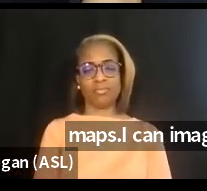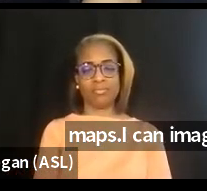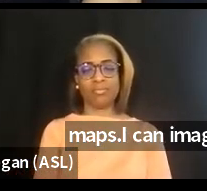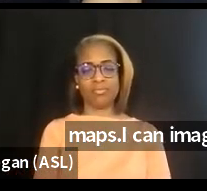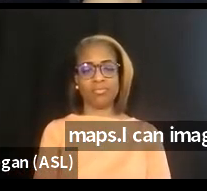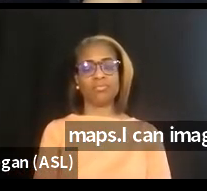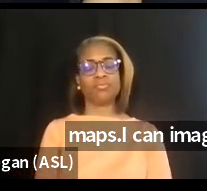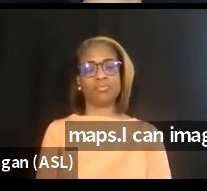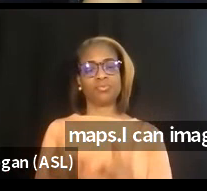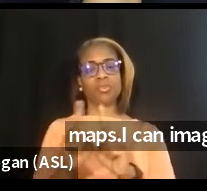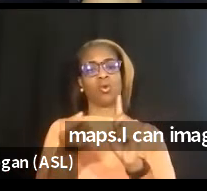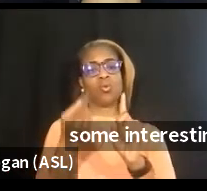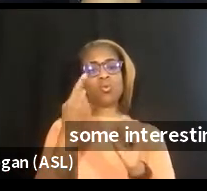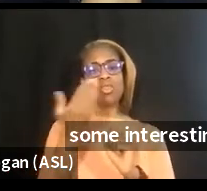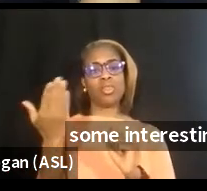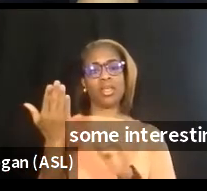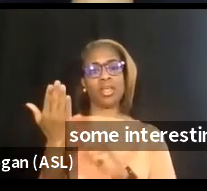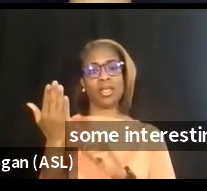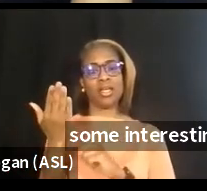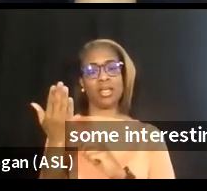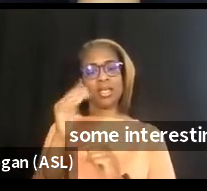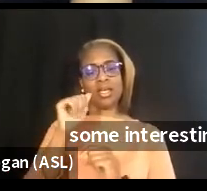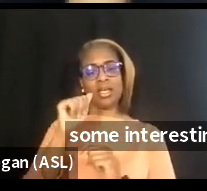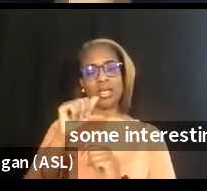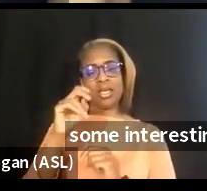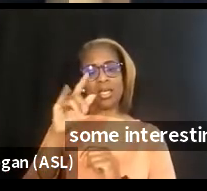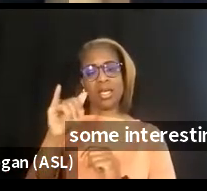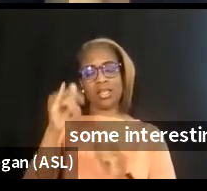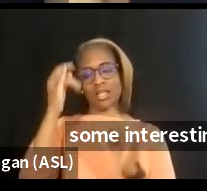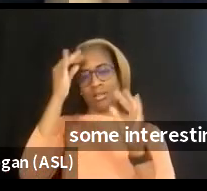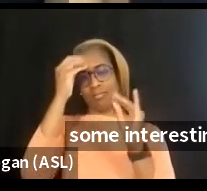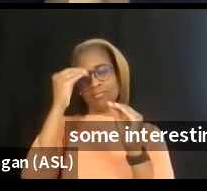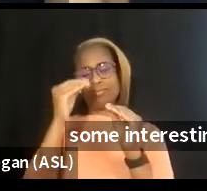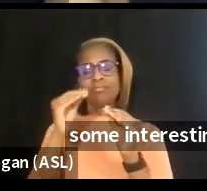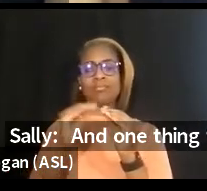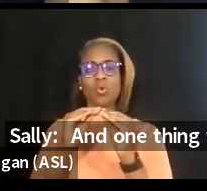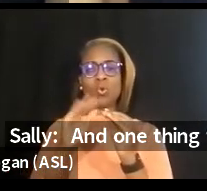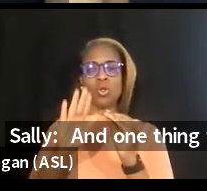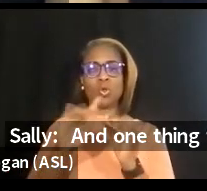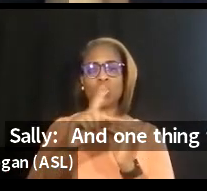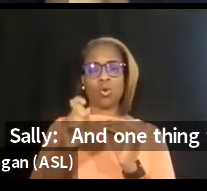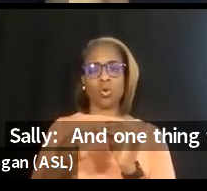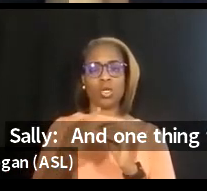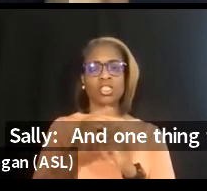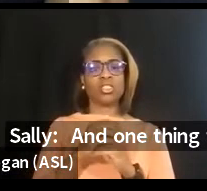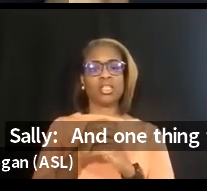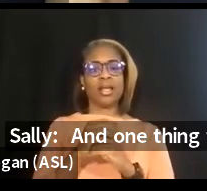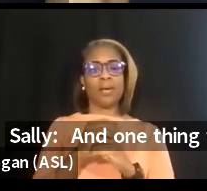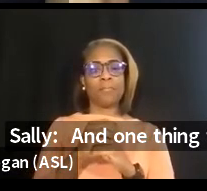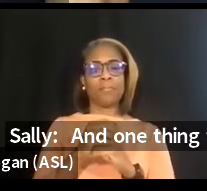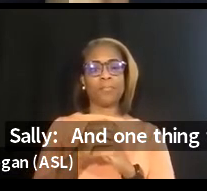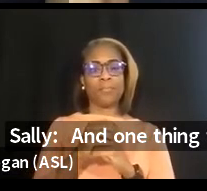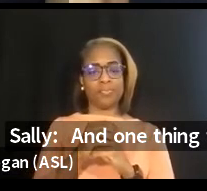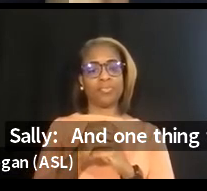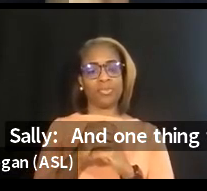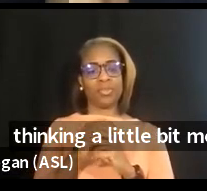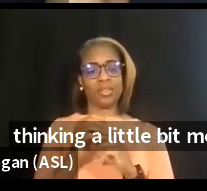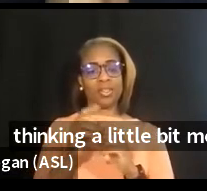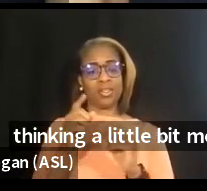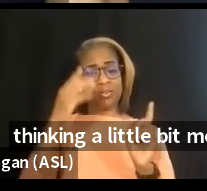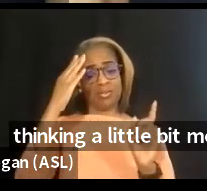And one thing to add, you know, Anthony, just thinking a little bit more about your question as well, is that there are, you know, as you all